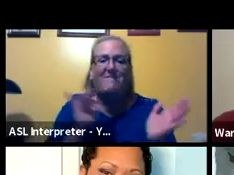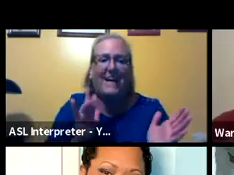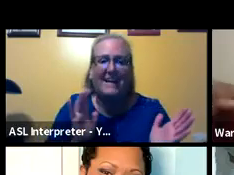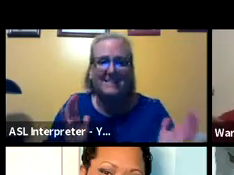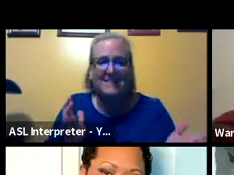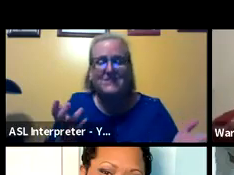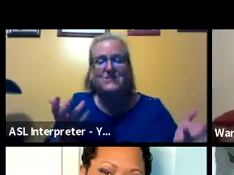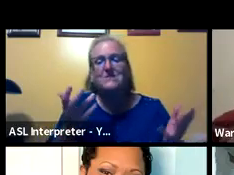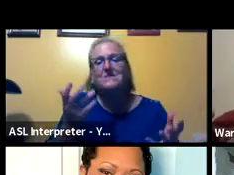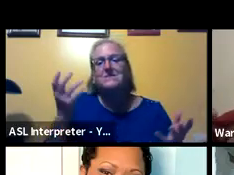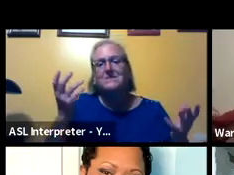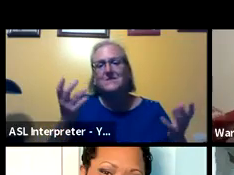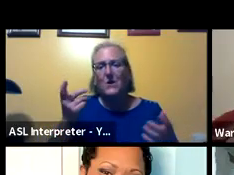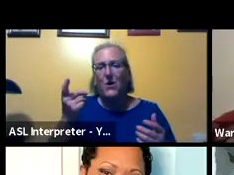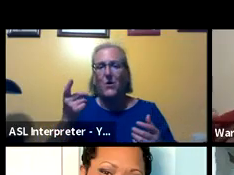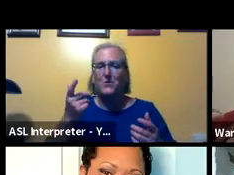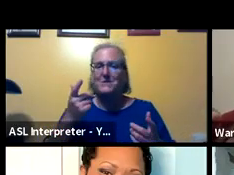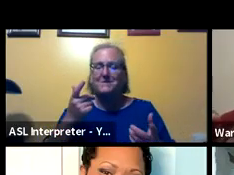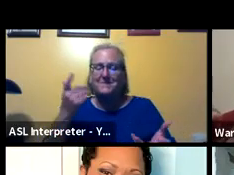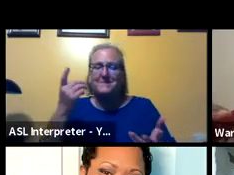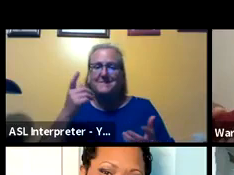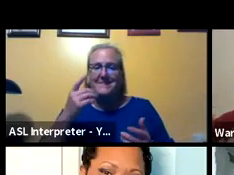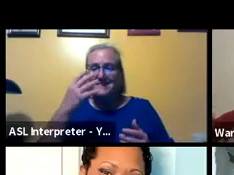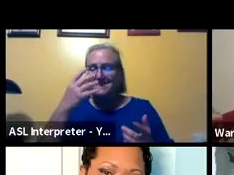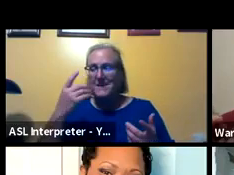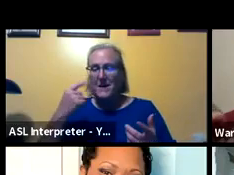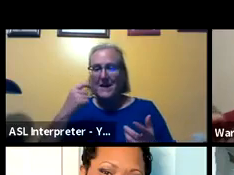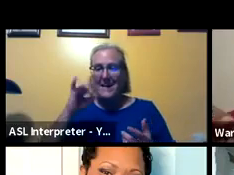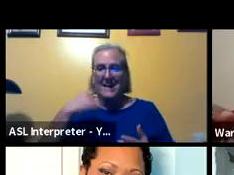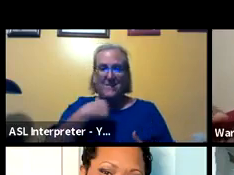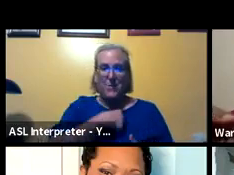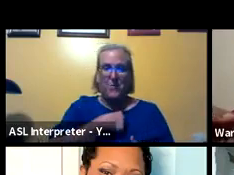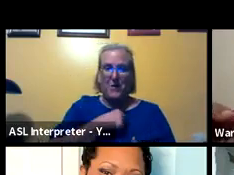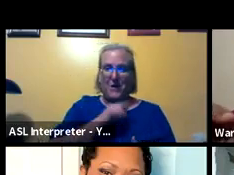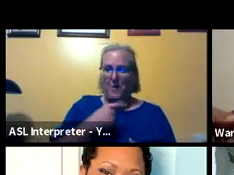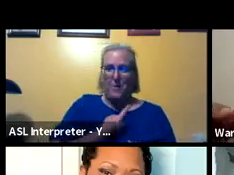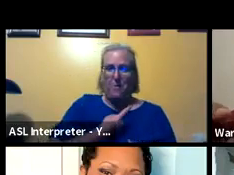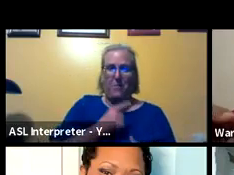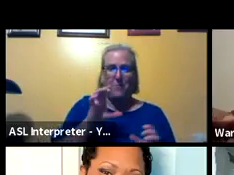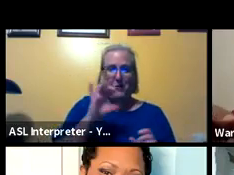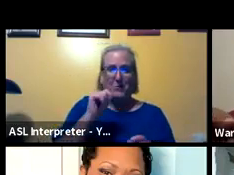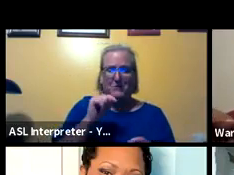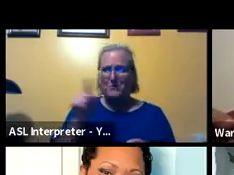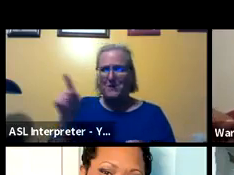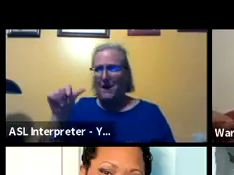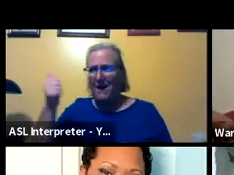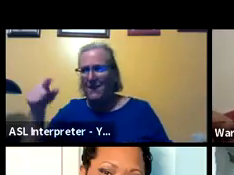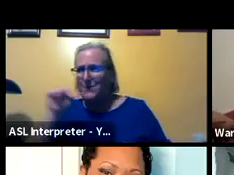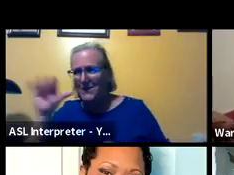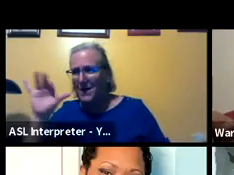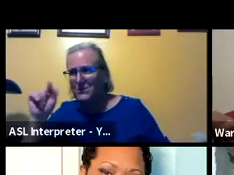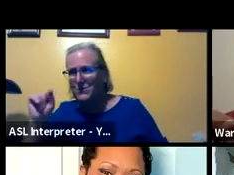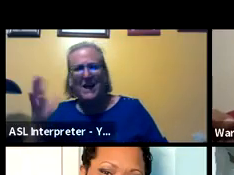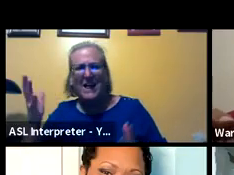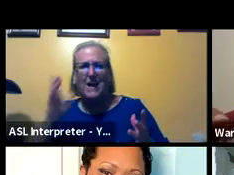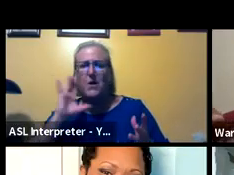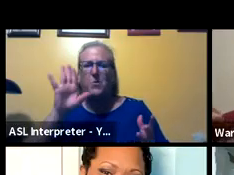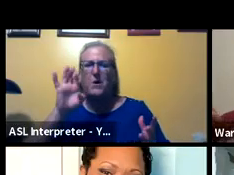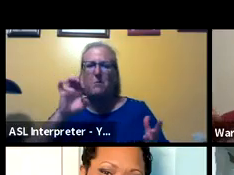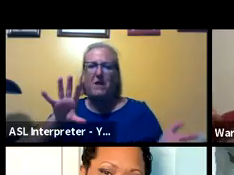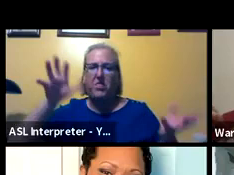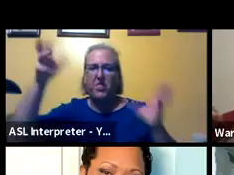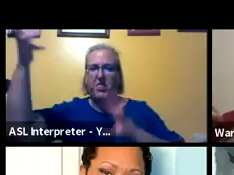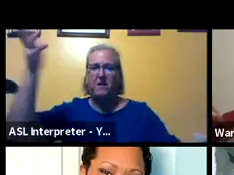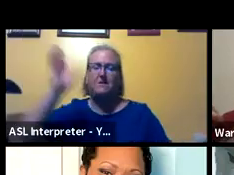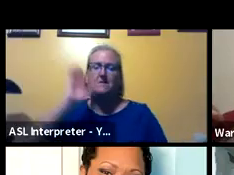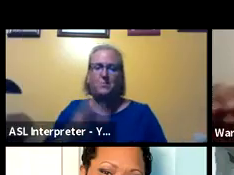their worries if the logistics are all torn up because we're the only ones doing it. No one else in Newcastle County is. I agree fully. It was